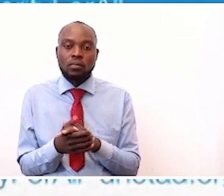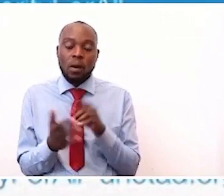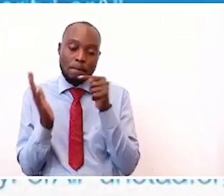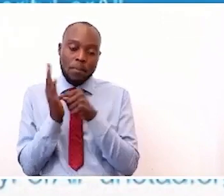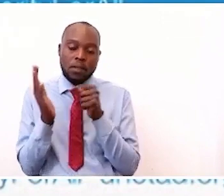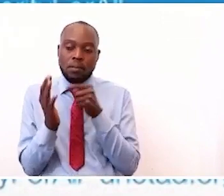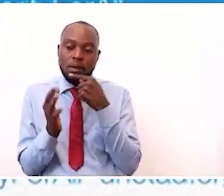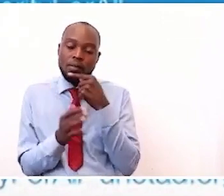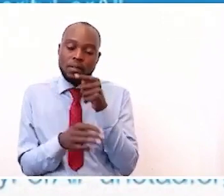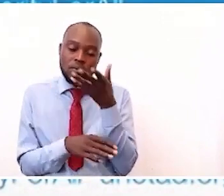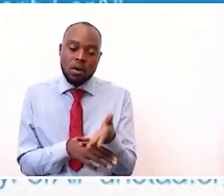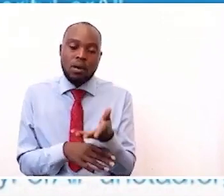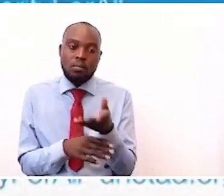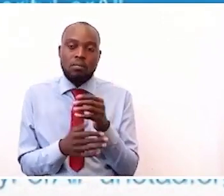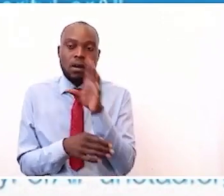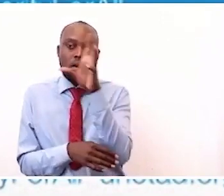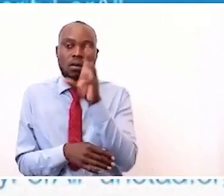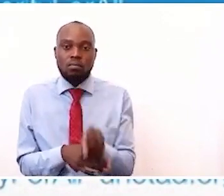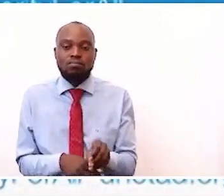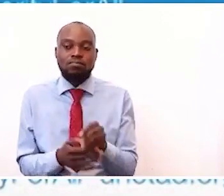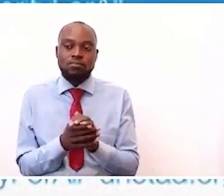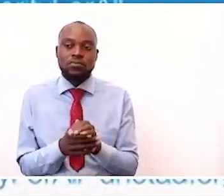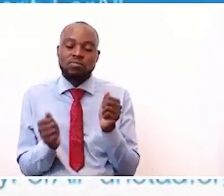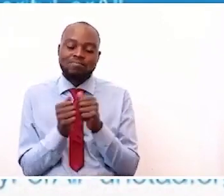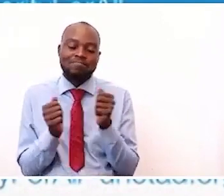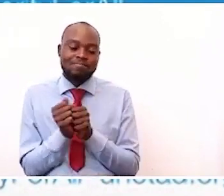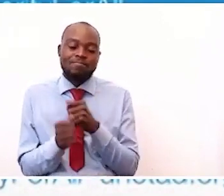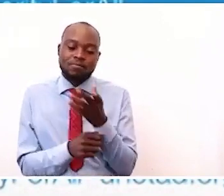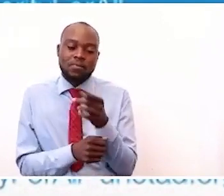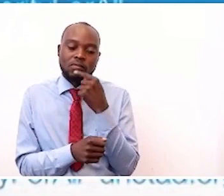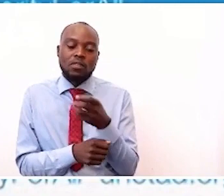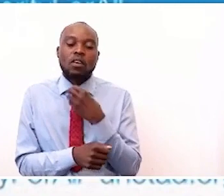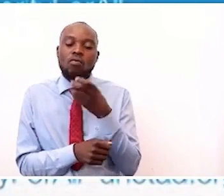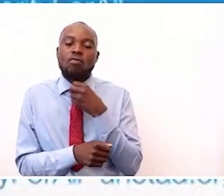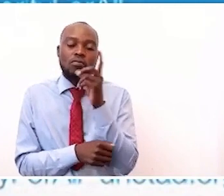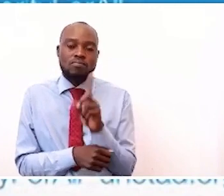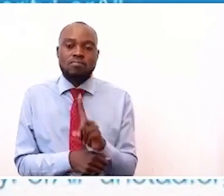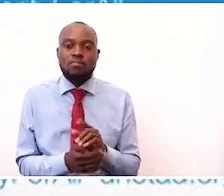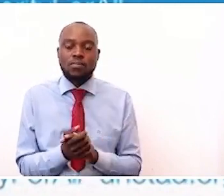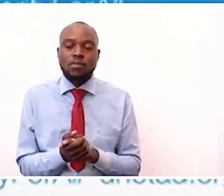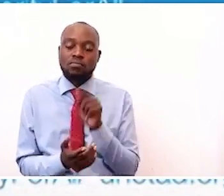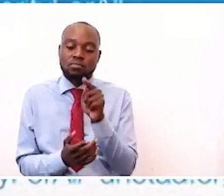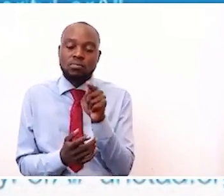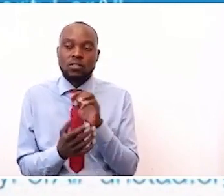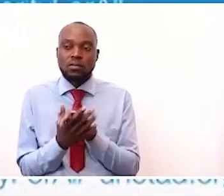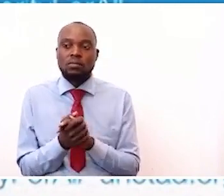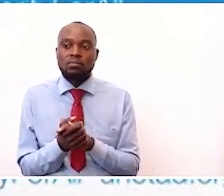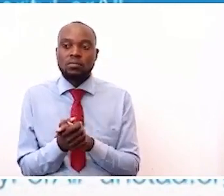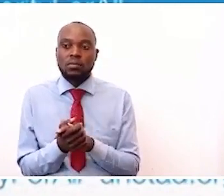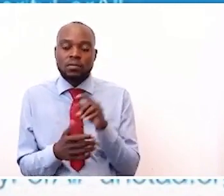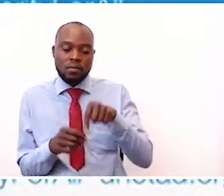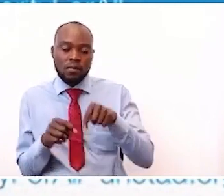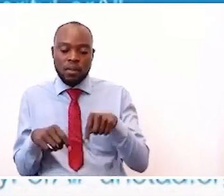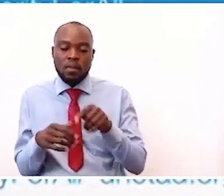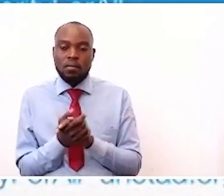often is that the African caucus does not always speak with one voice. And I think there's this need here and